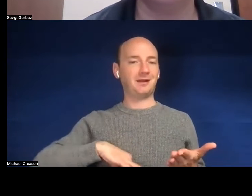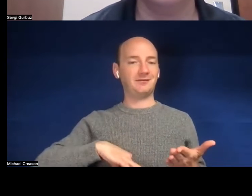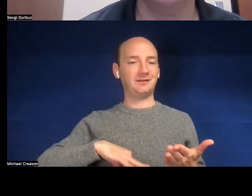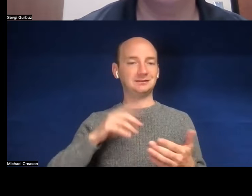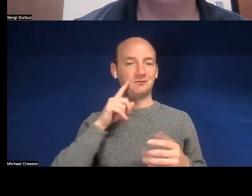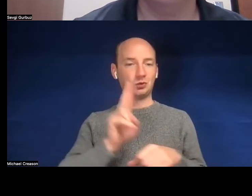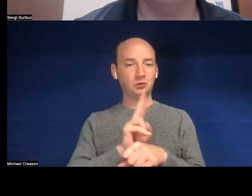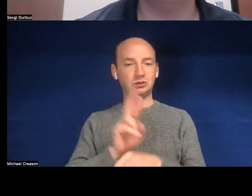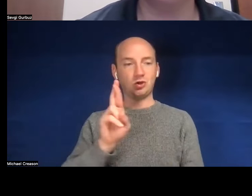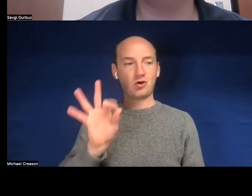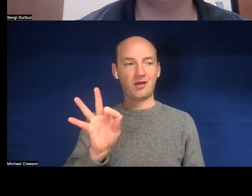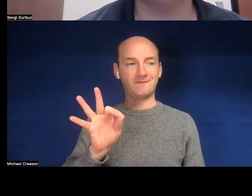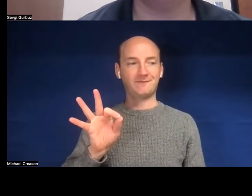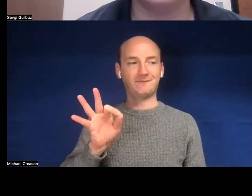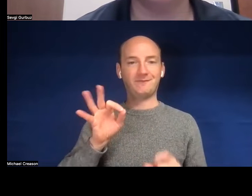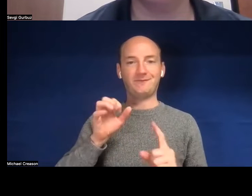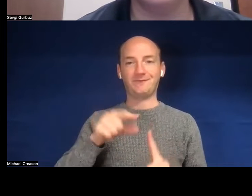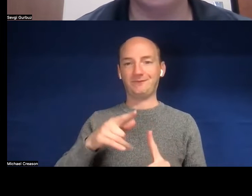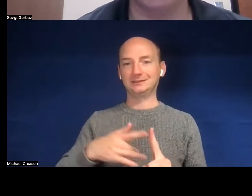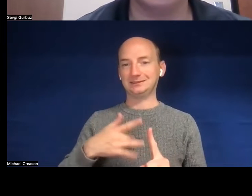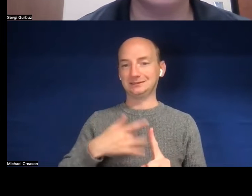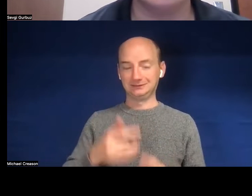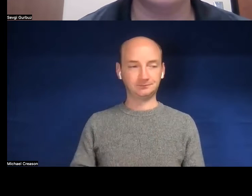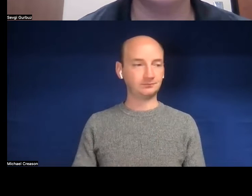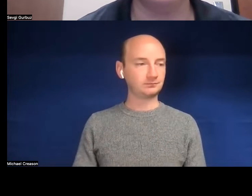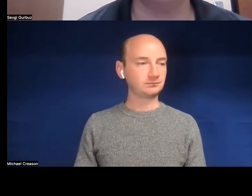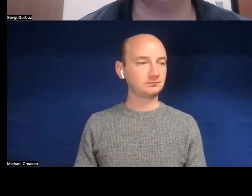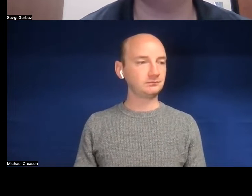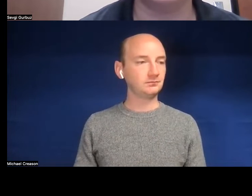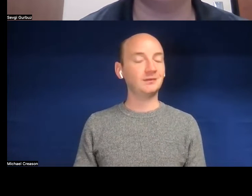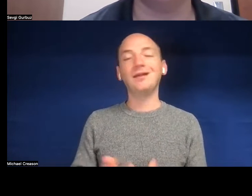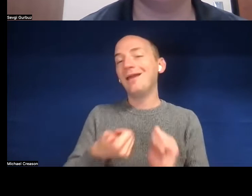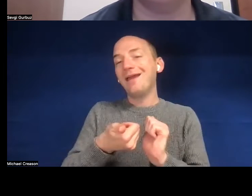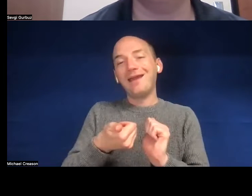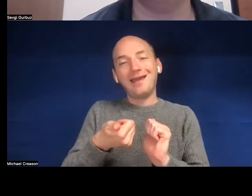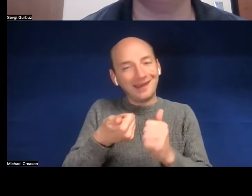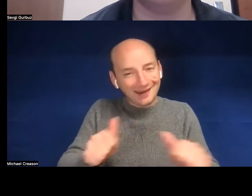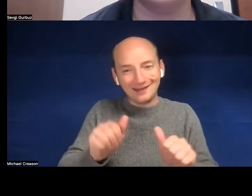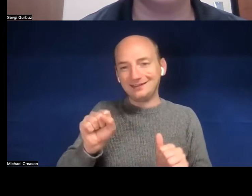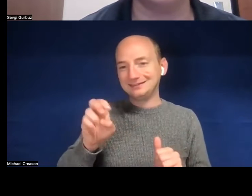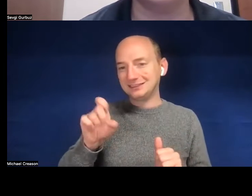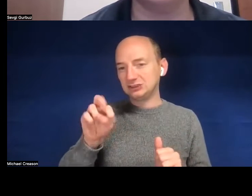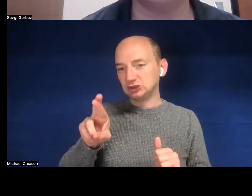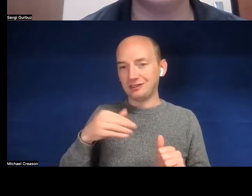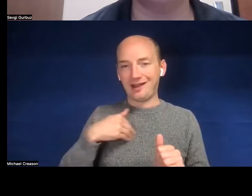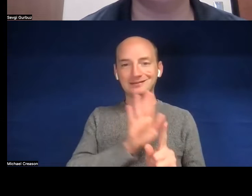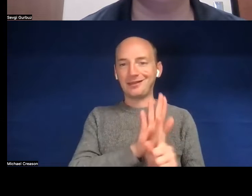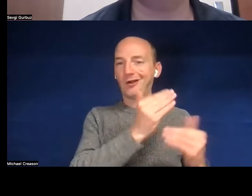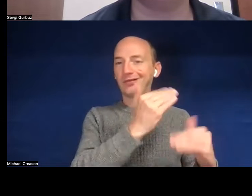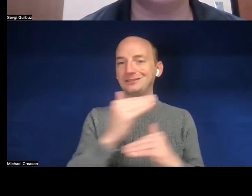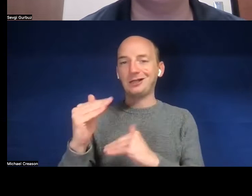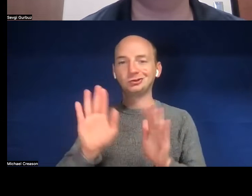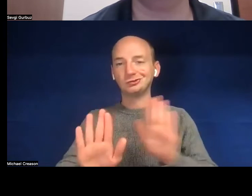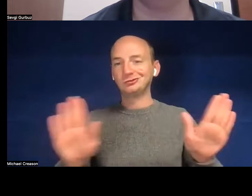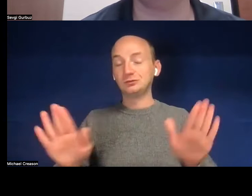sensing. Of course, every sensor has its limitations, and the main disadvantage of RF sensing is that it